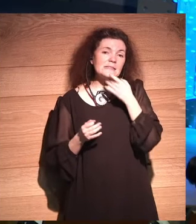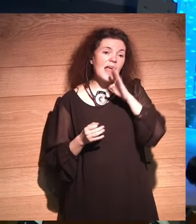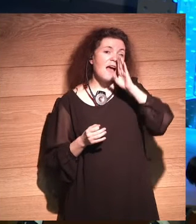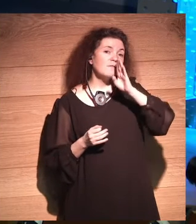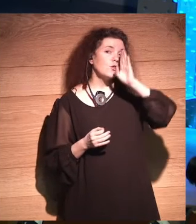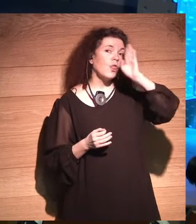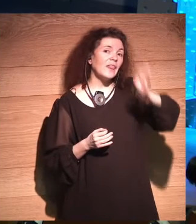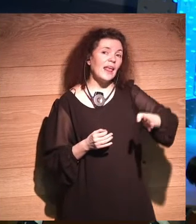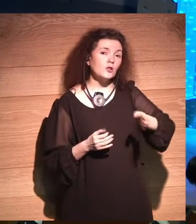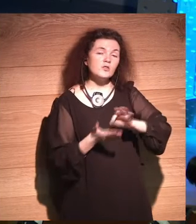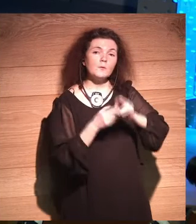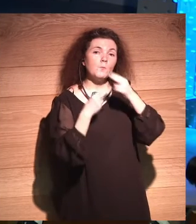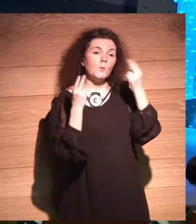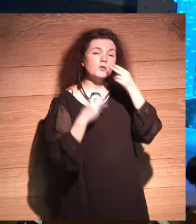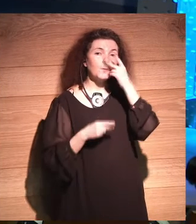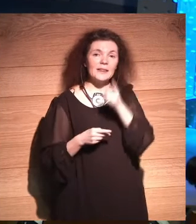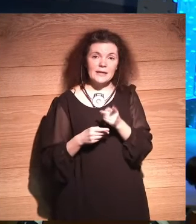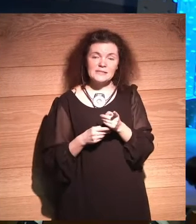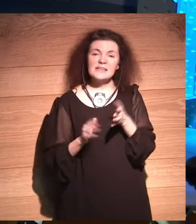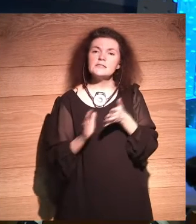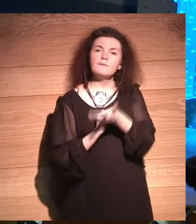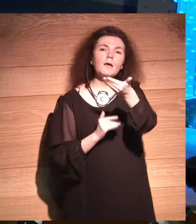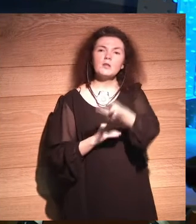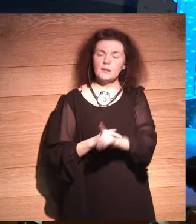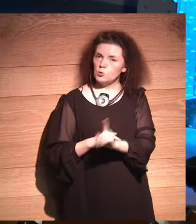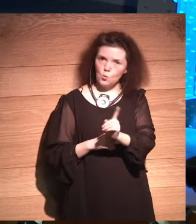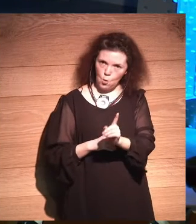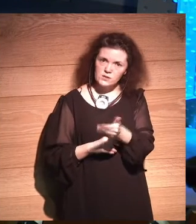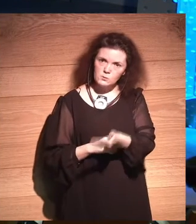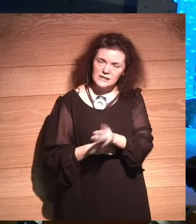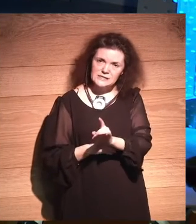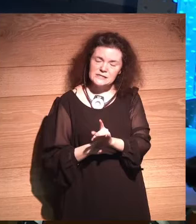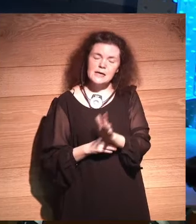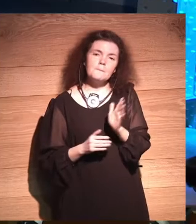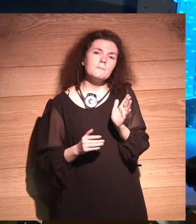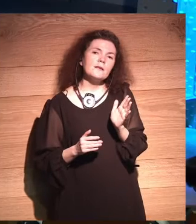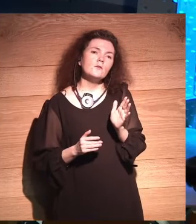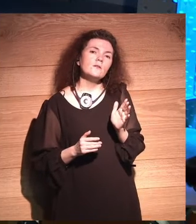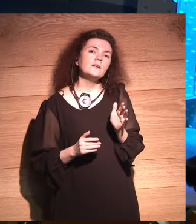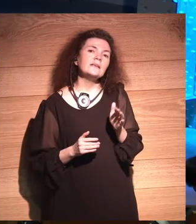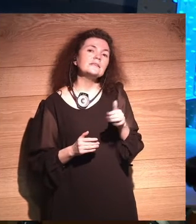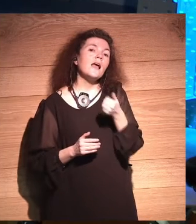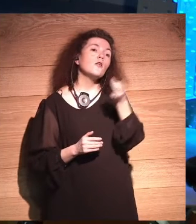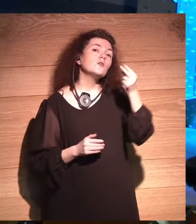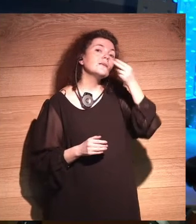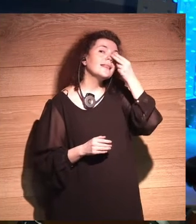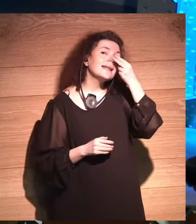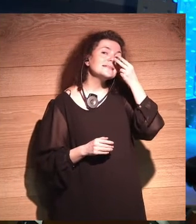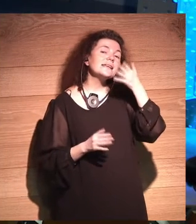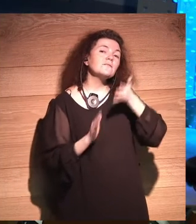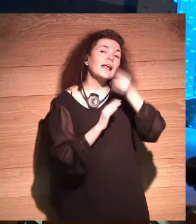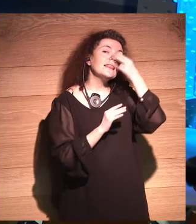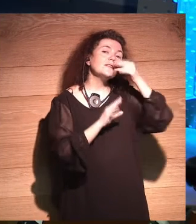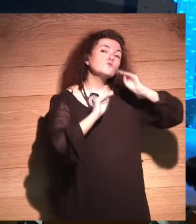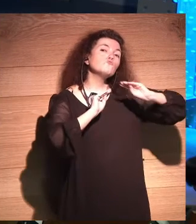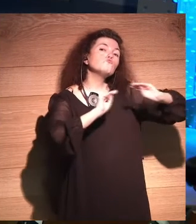need to be made a decision upon. But it does not mean that they are not important, that there